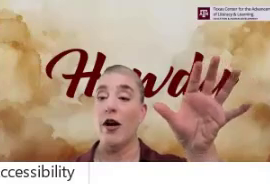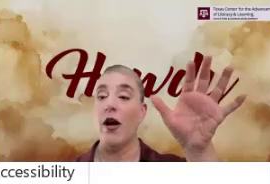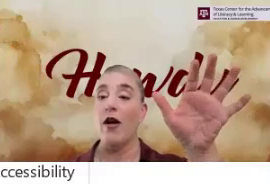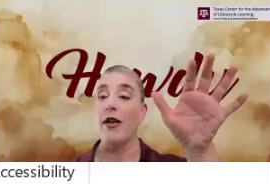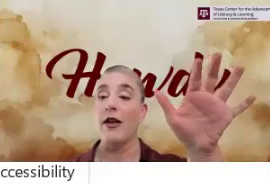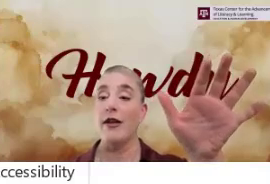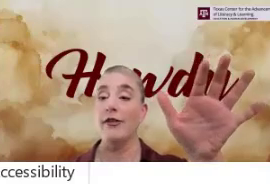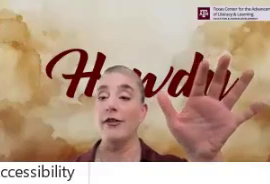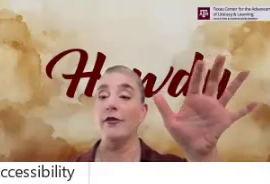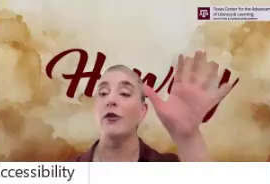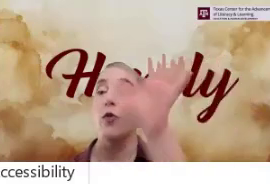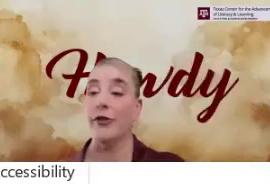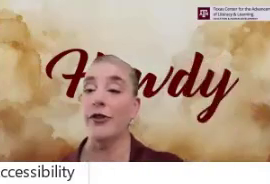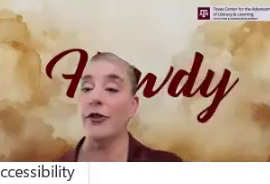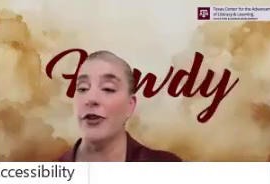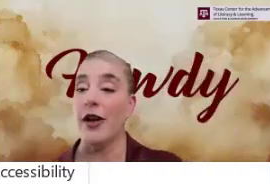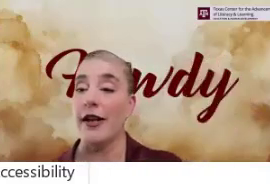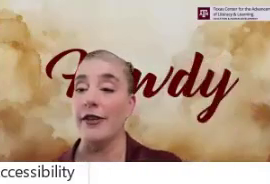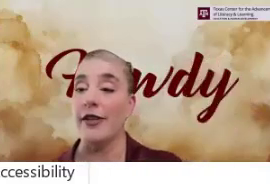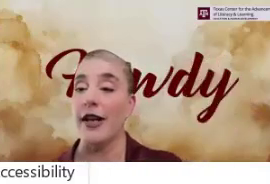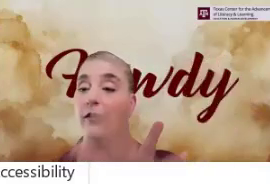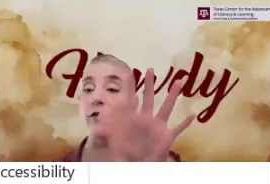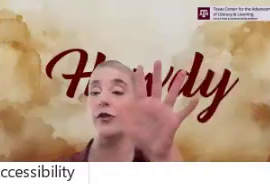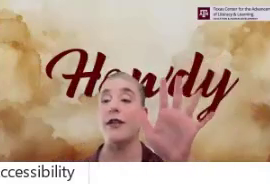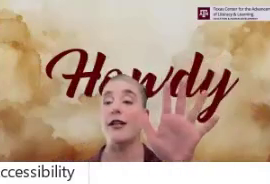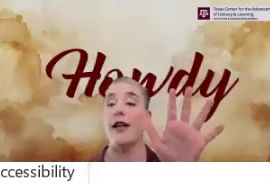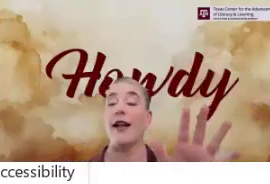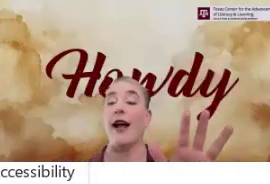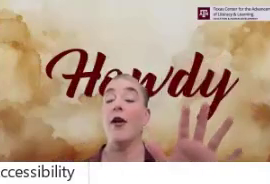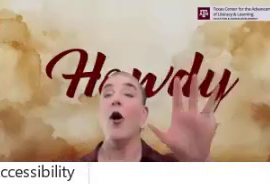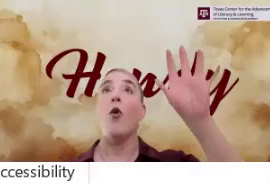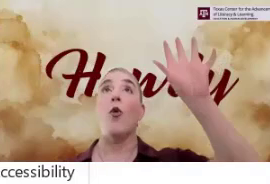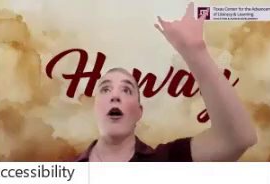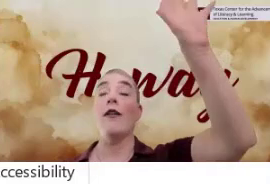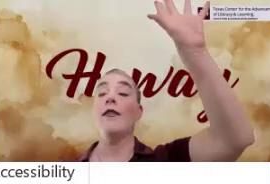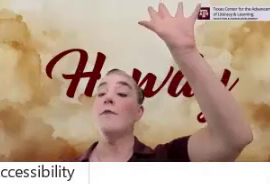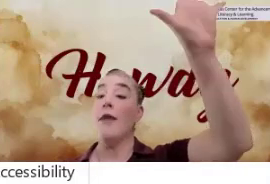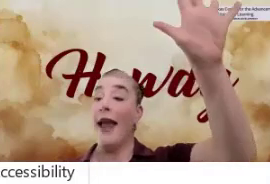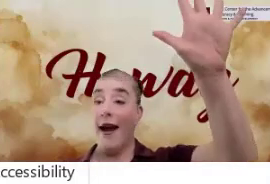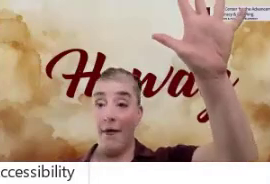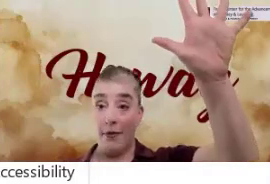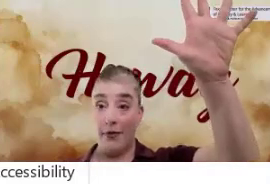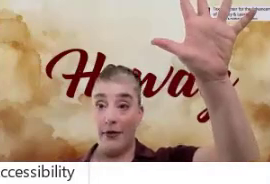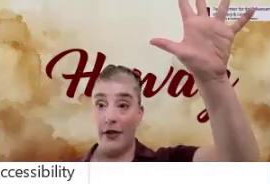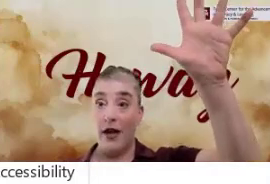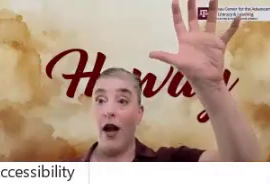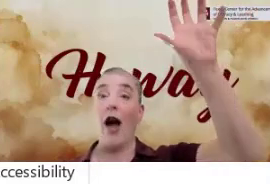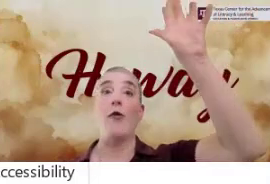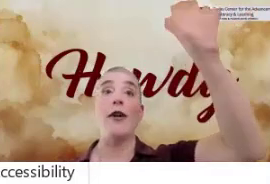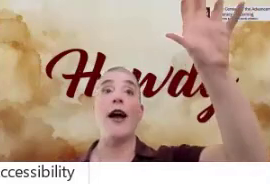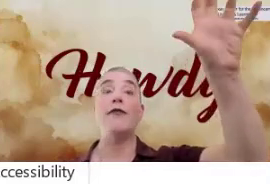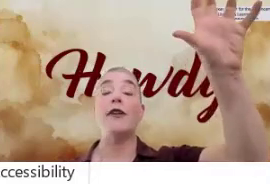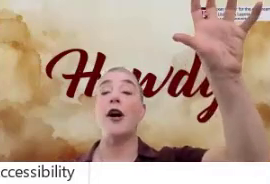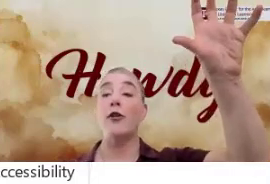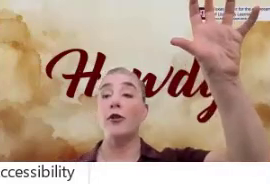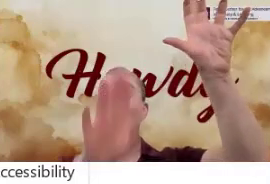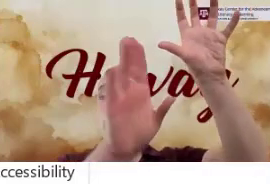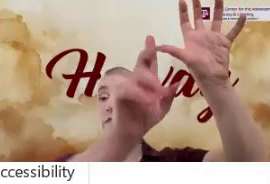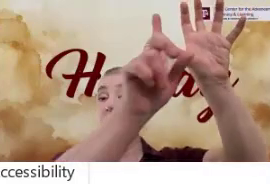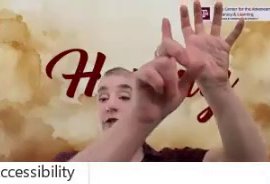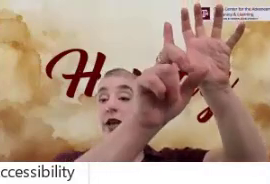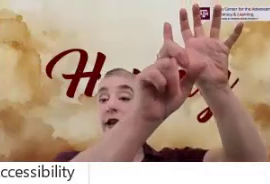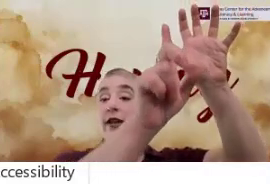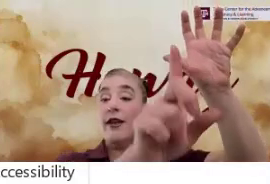orange is the Western United States or something like that. Or on the map, I would have the